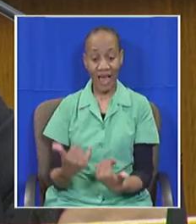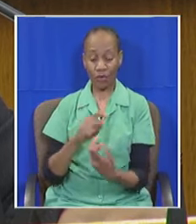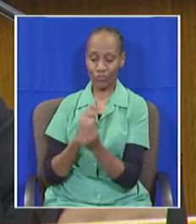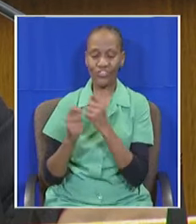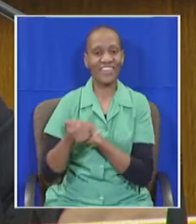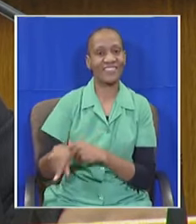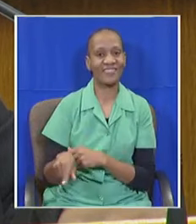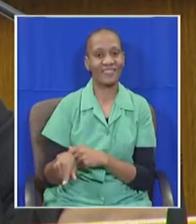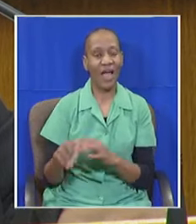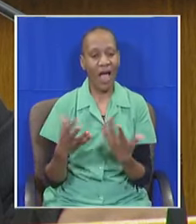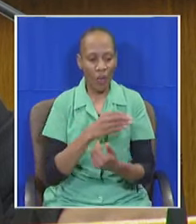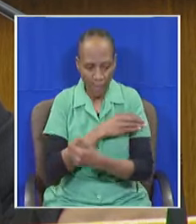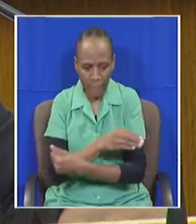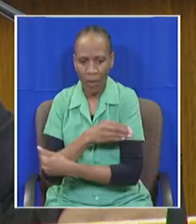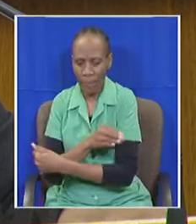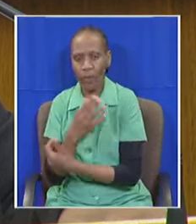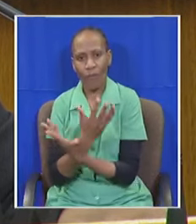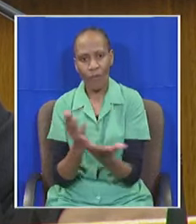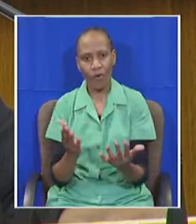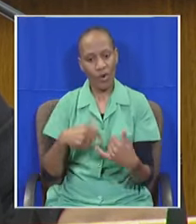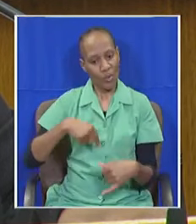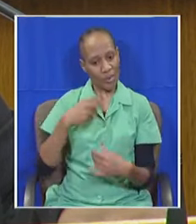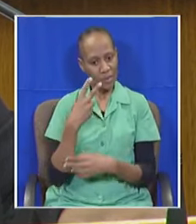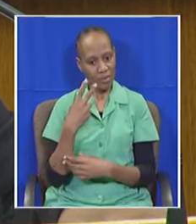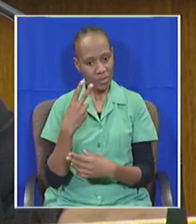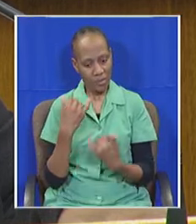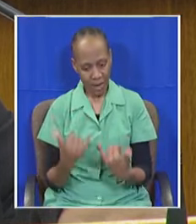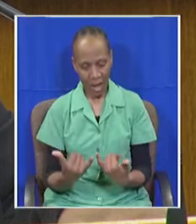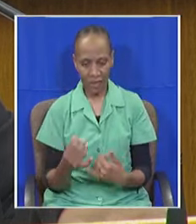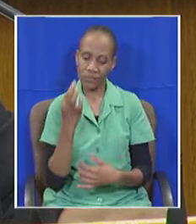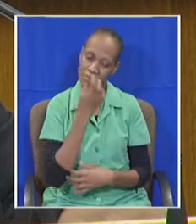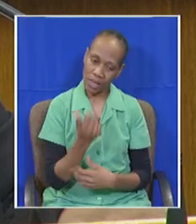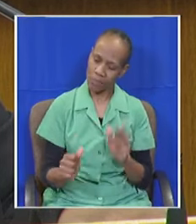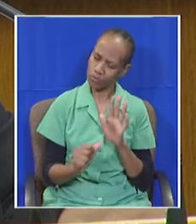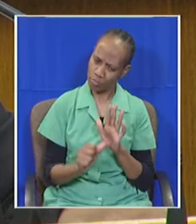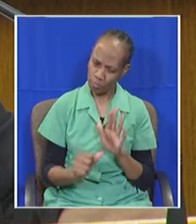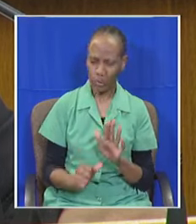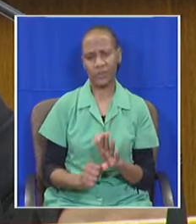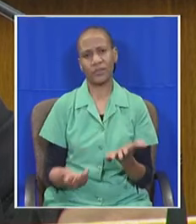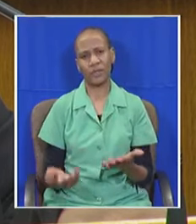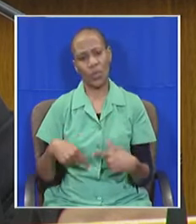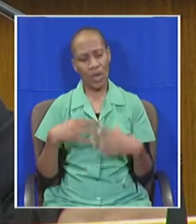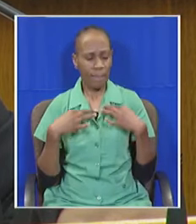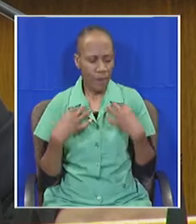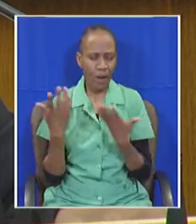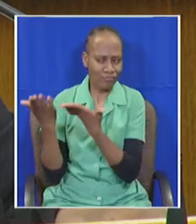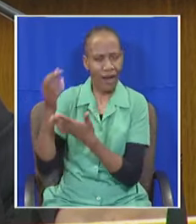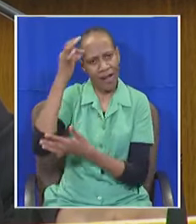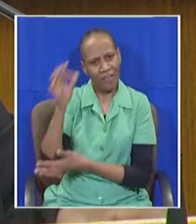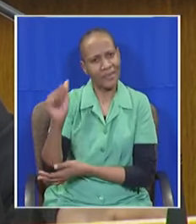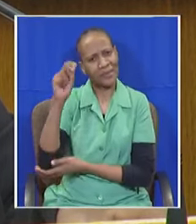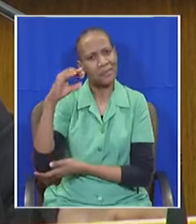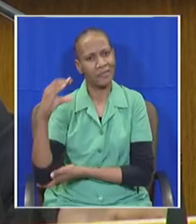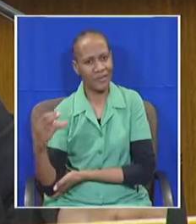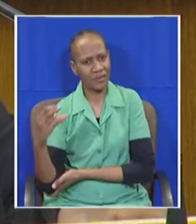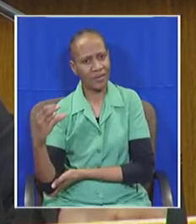bemagtiging. En dit is waarom het so belangrik is om te sê, ons is trots op die ANC-geleide regering, en ons